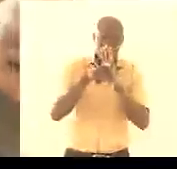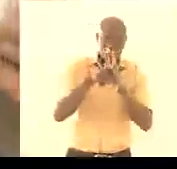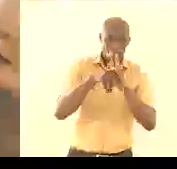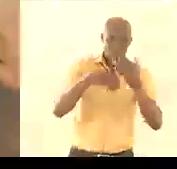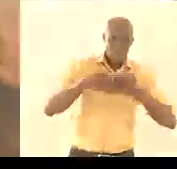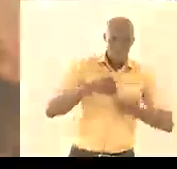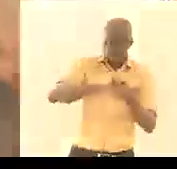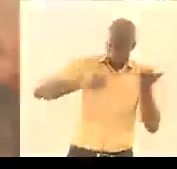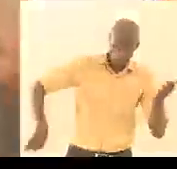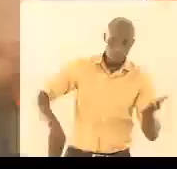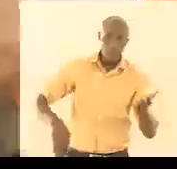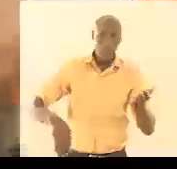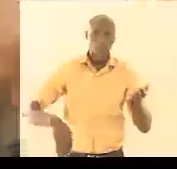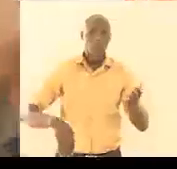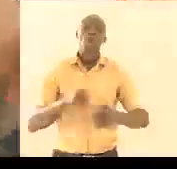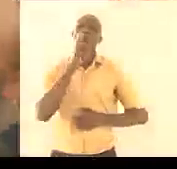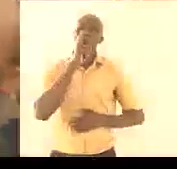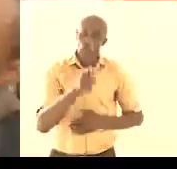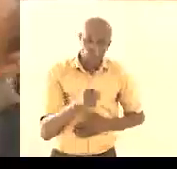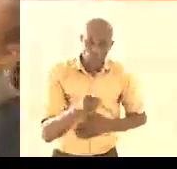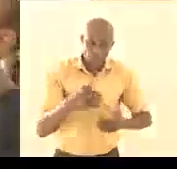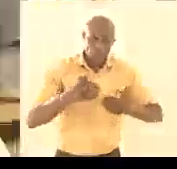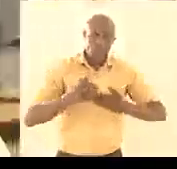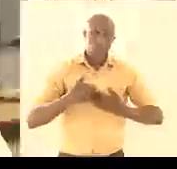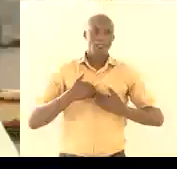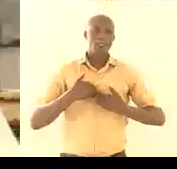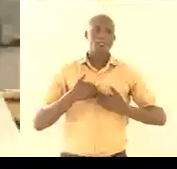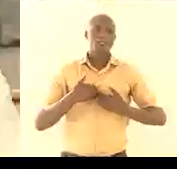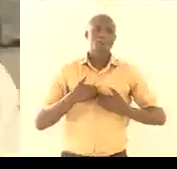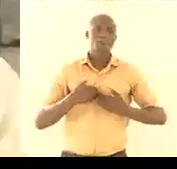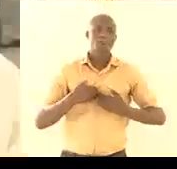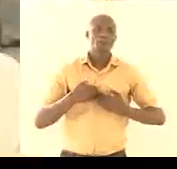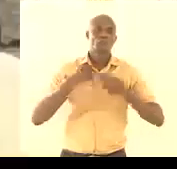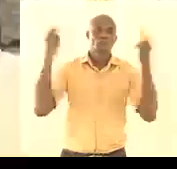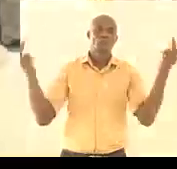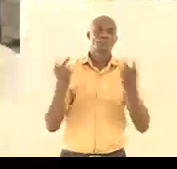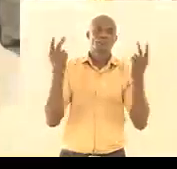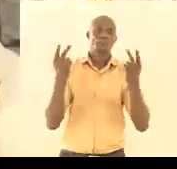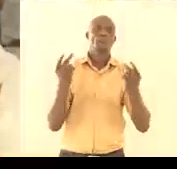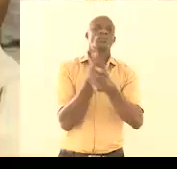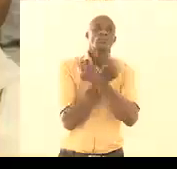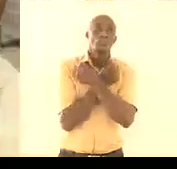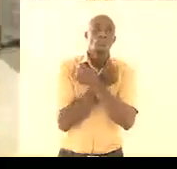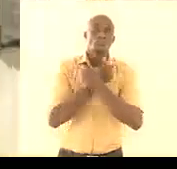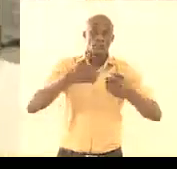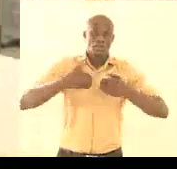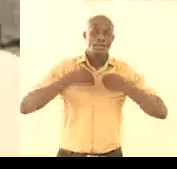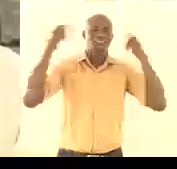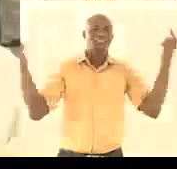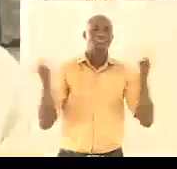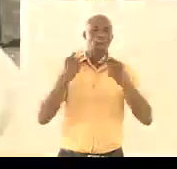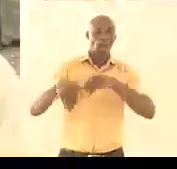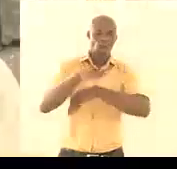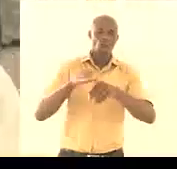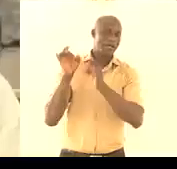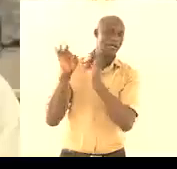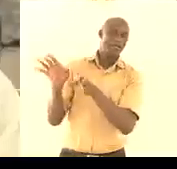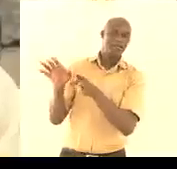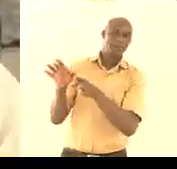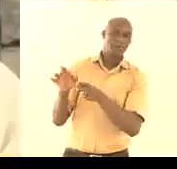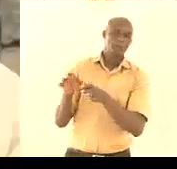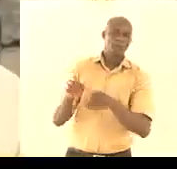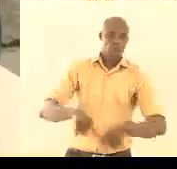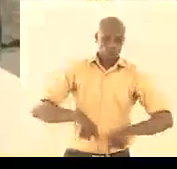been dislodged. Truth has prevailed. Love has triumphed over